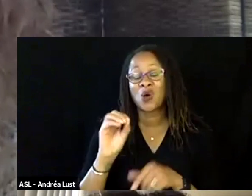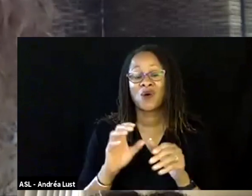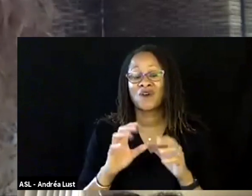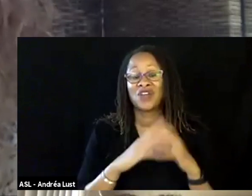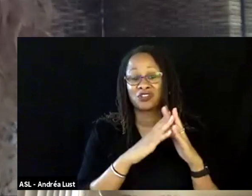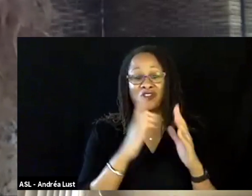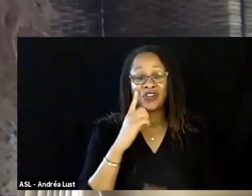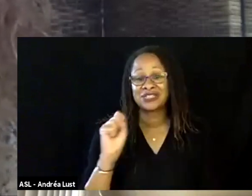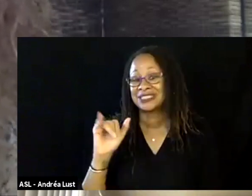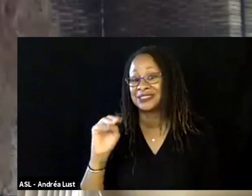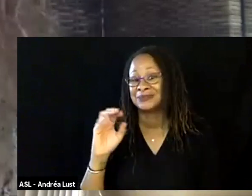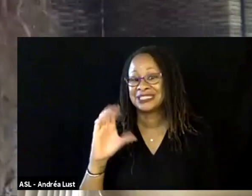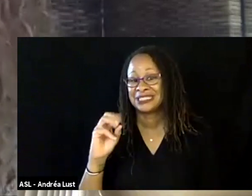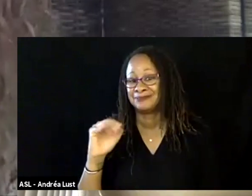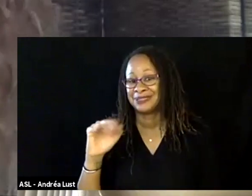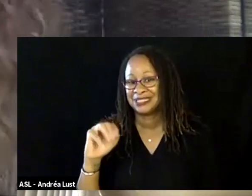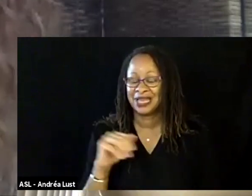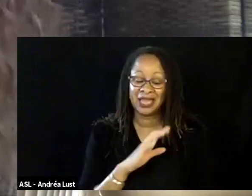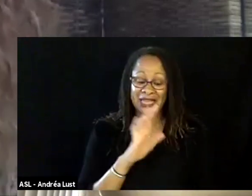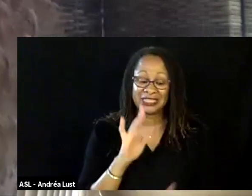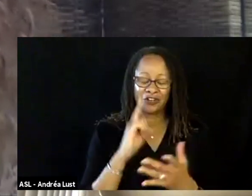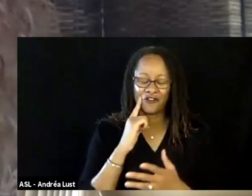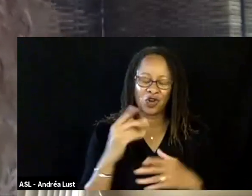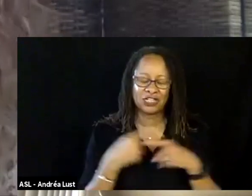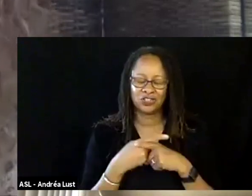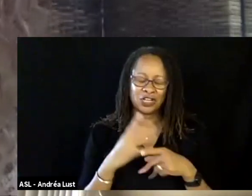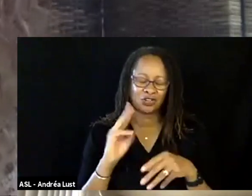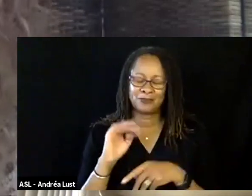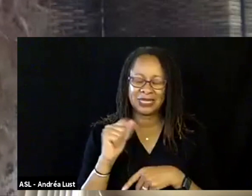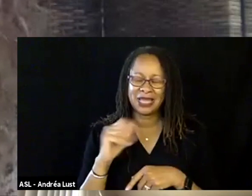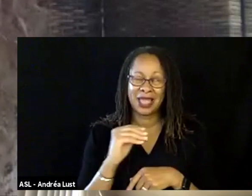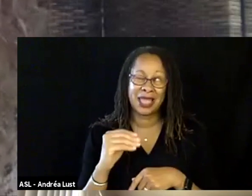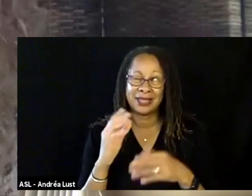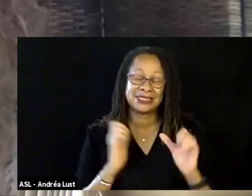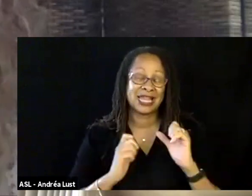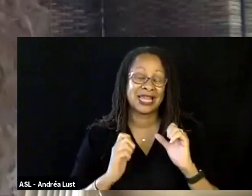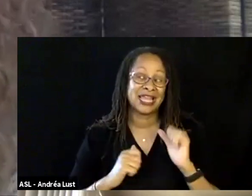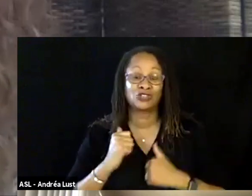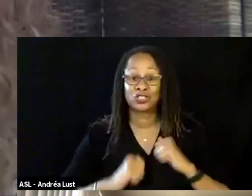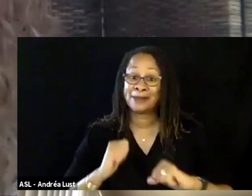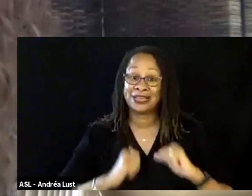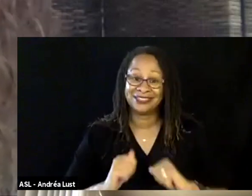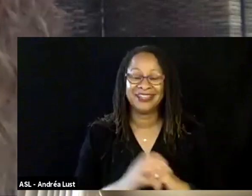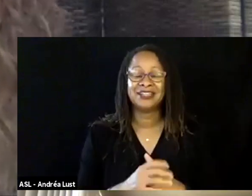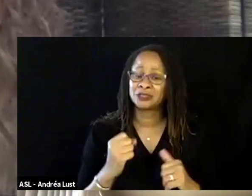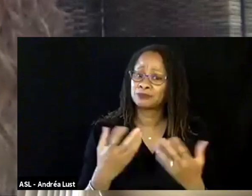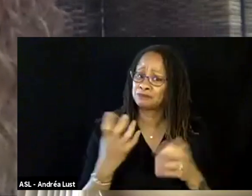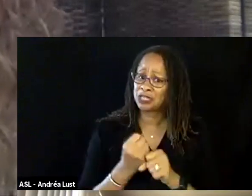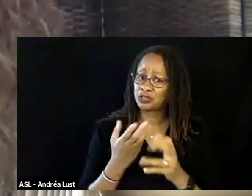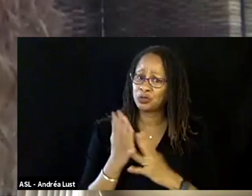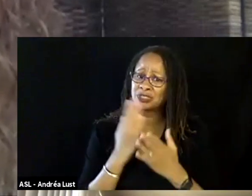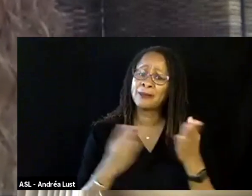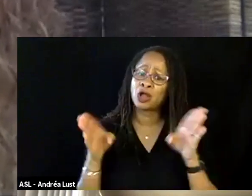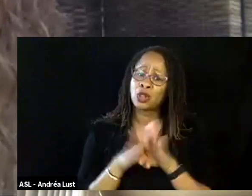for Intersectional Media and Entertainment. So Nicole, why don't you take us through some of your closing remarks and